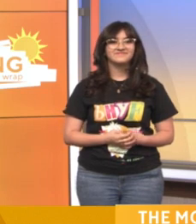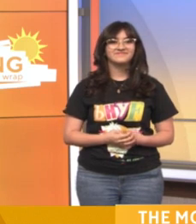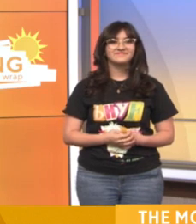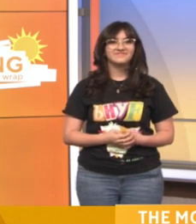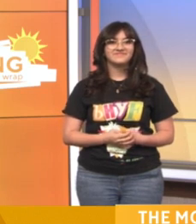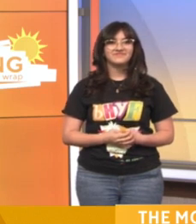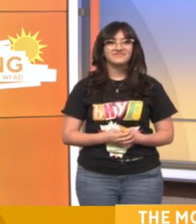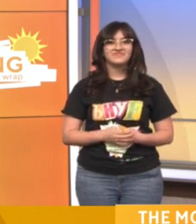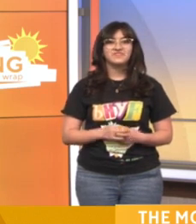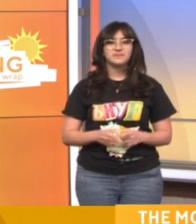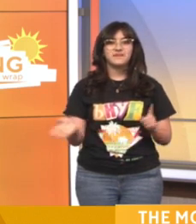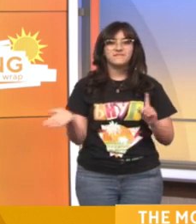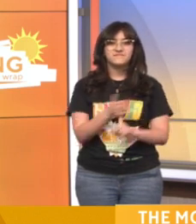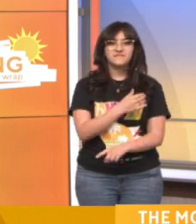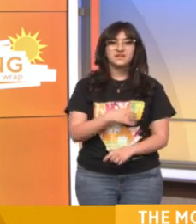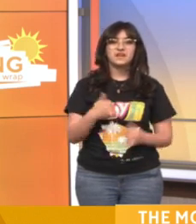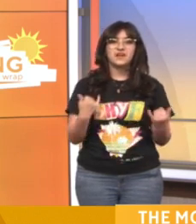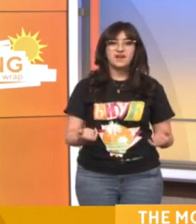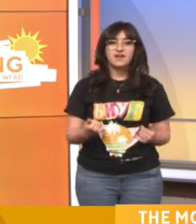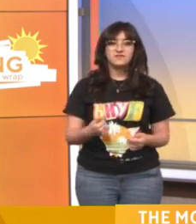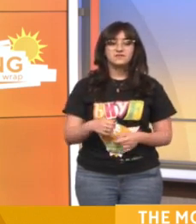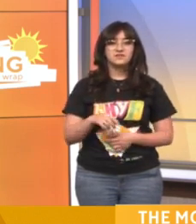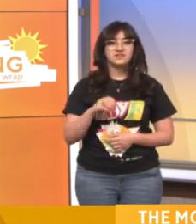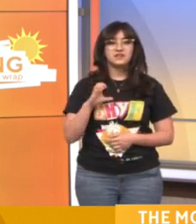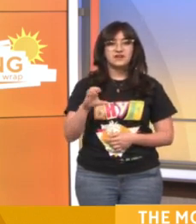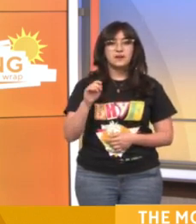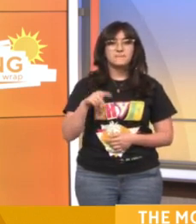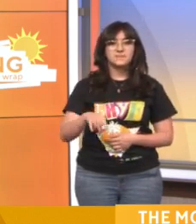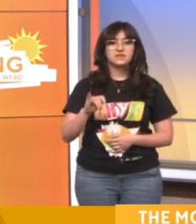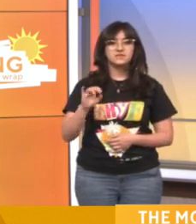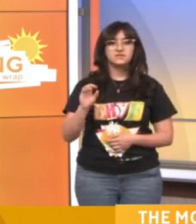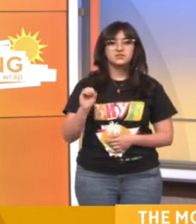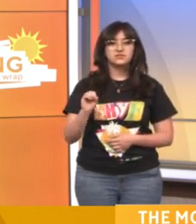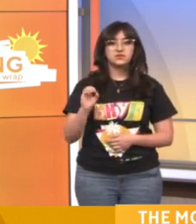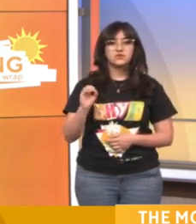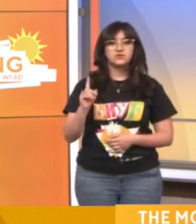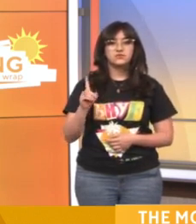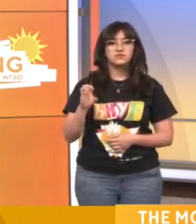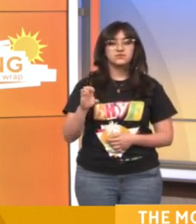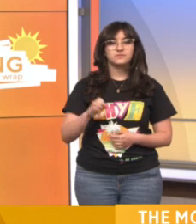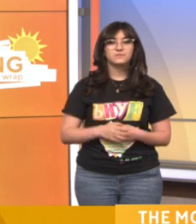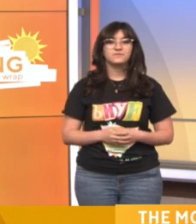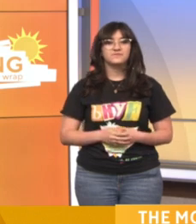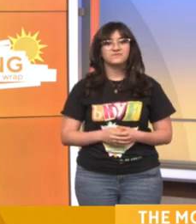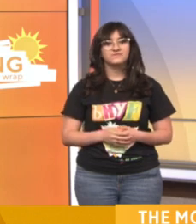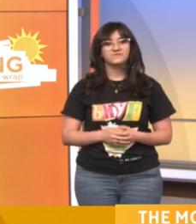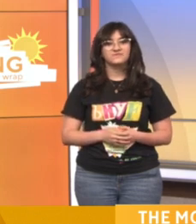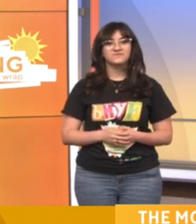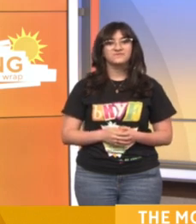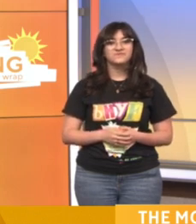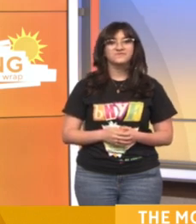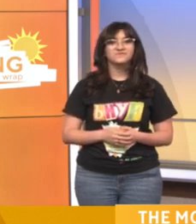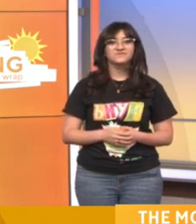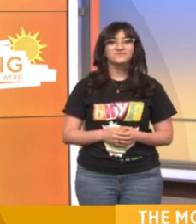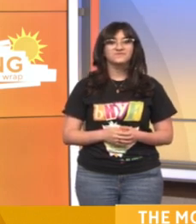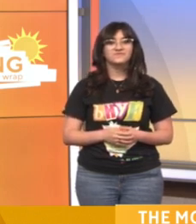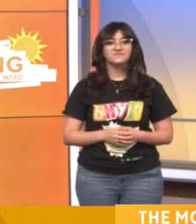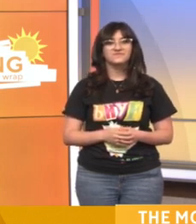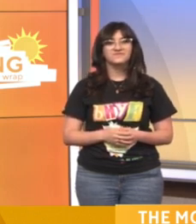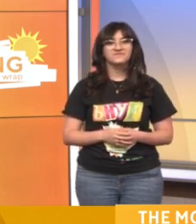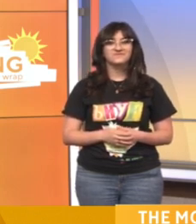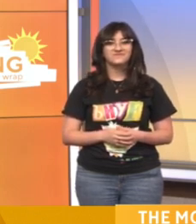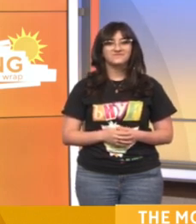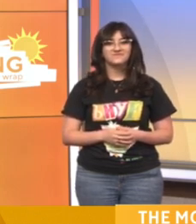there must be a fight every episode. That's a spoiler. I mean, that's awesome. I mean, it is some of the best choreography on TV. It's the most ambitious